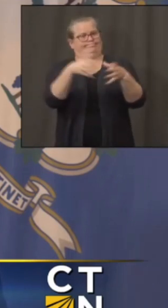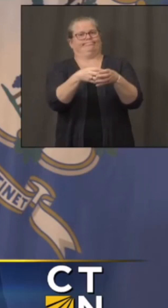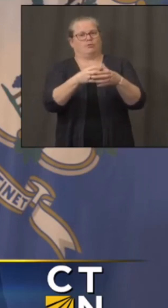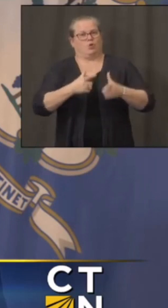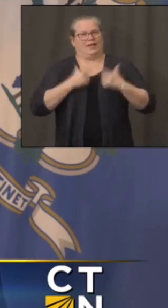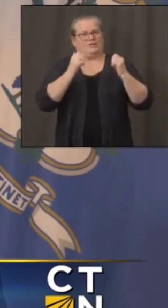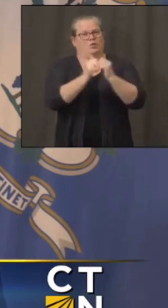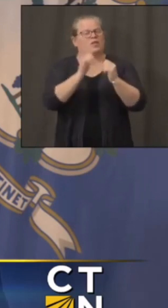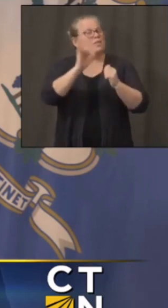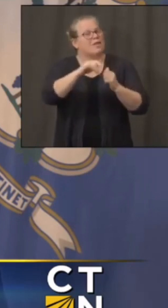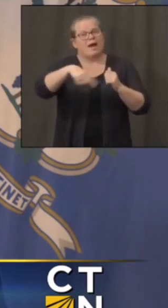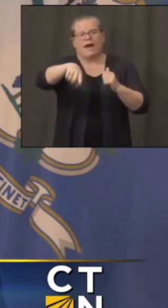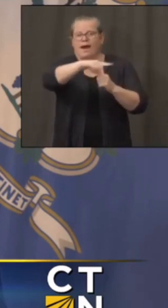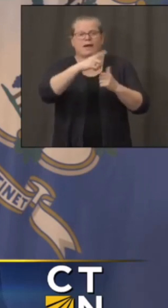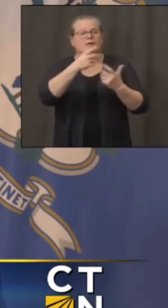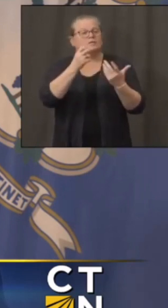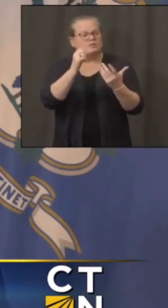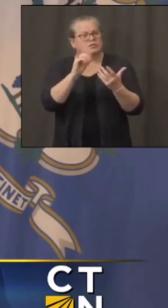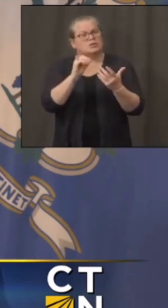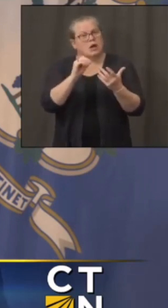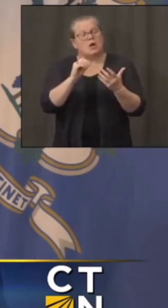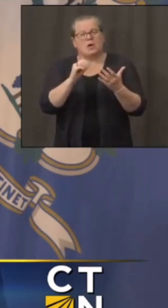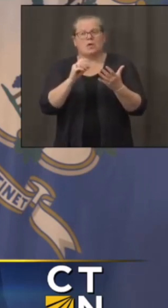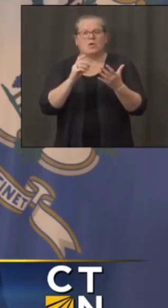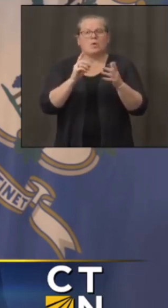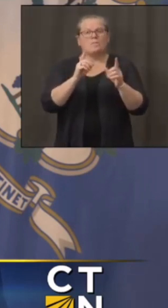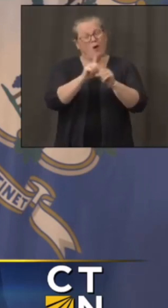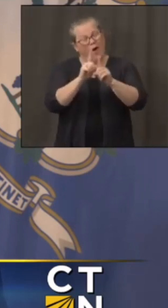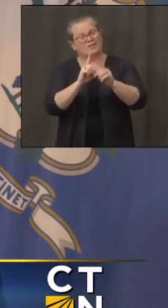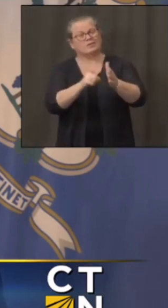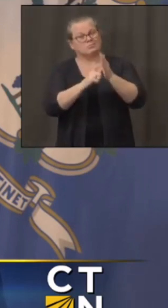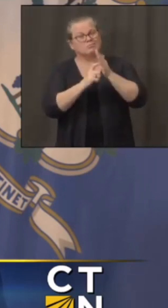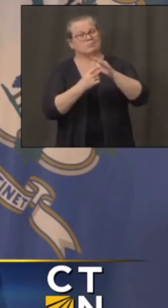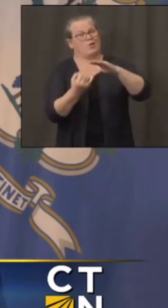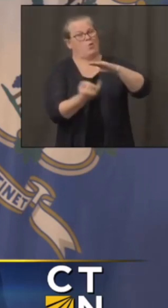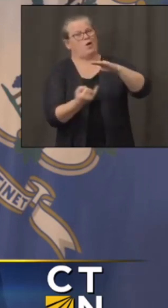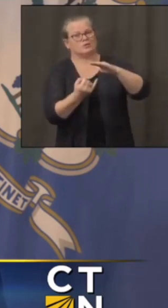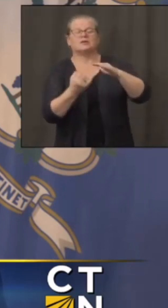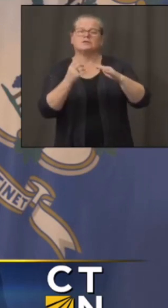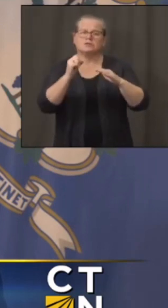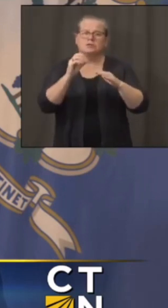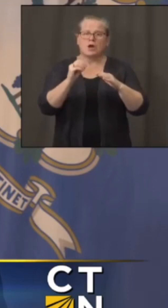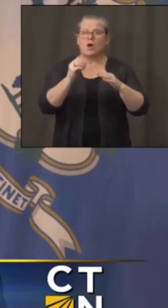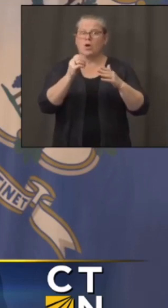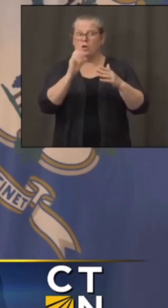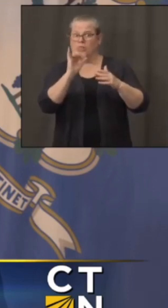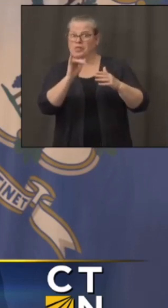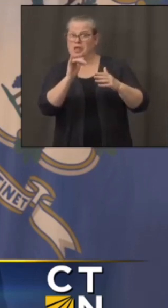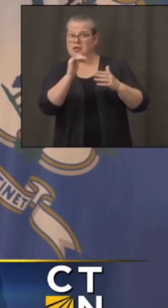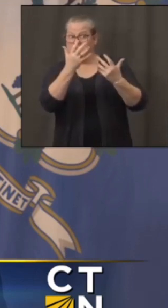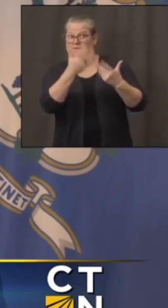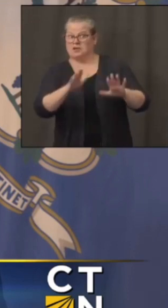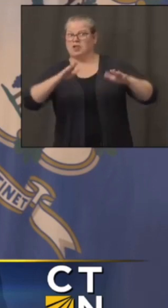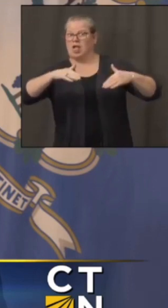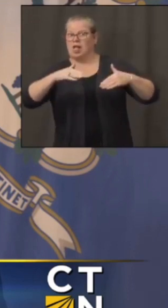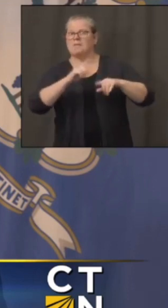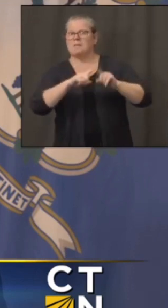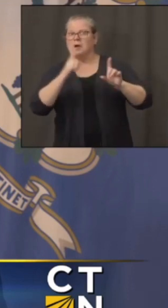So we're not out of the woods, as I said. Let's wait and see over the next few days, but so far, so good.